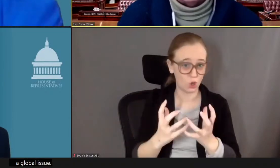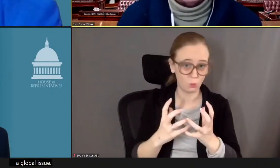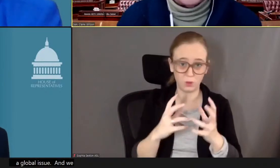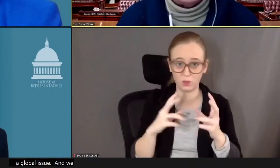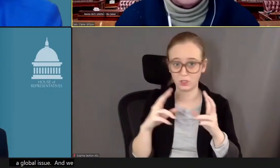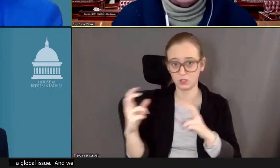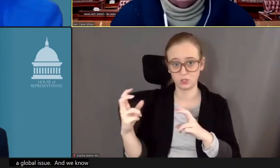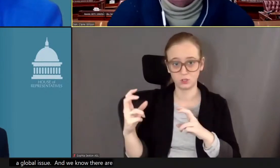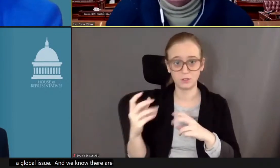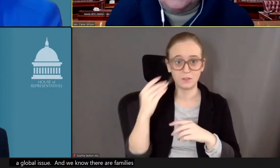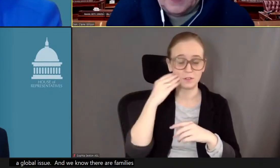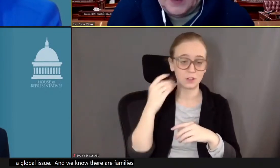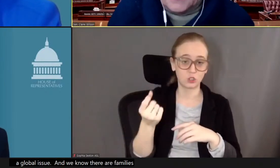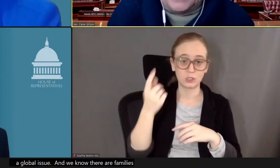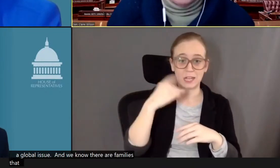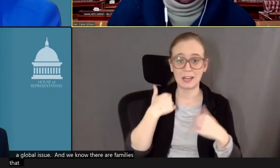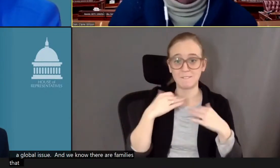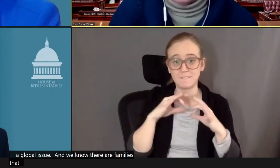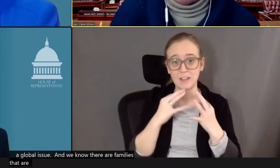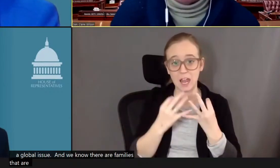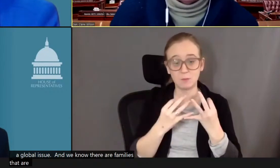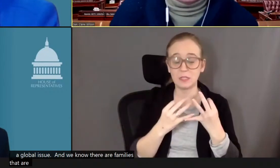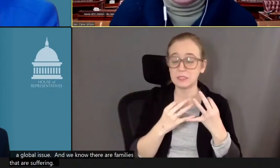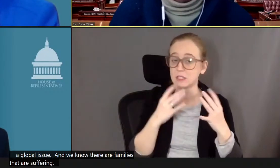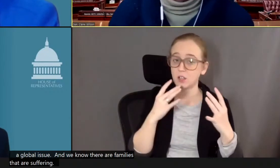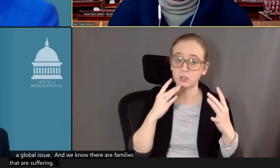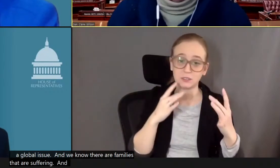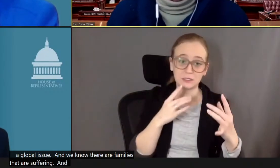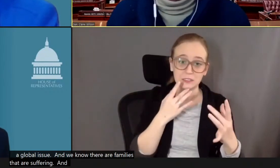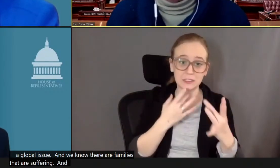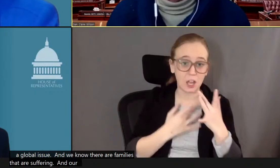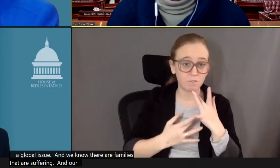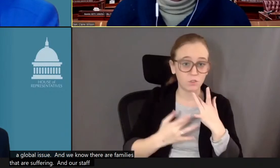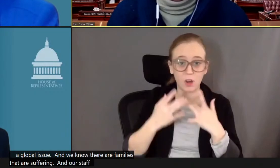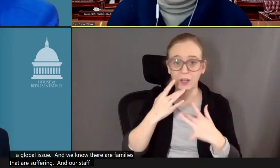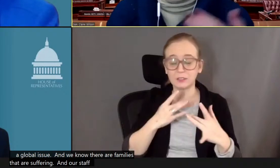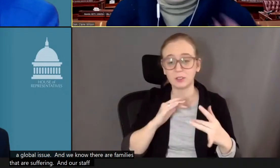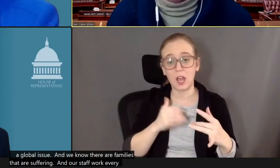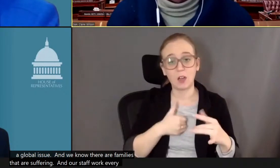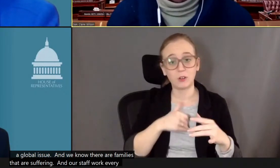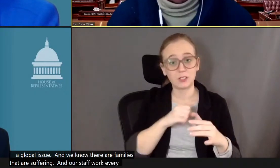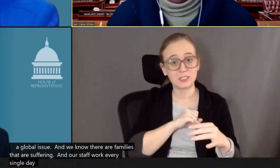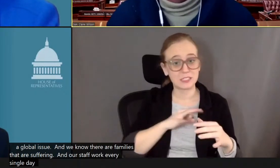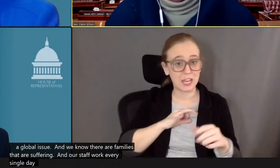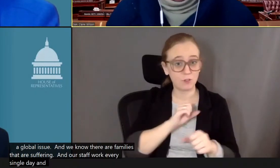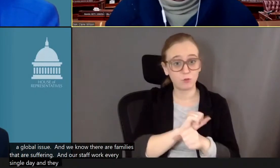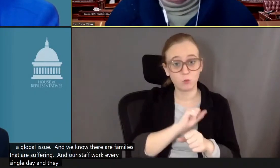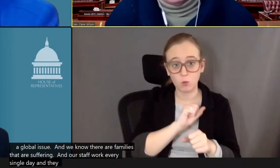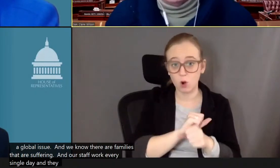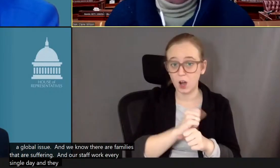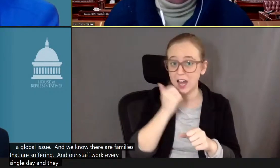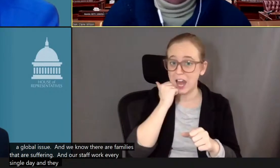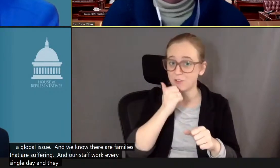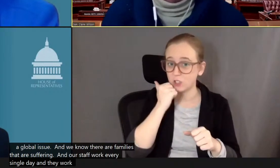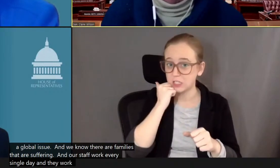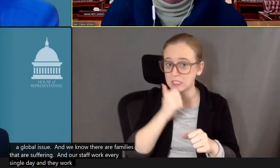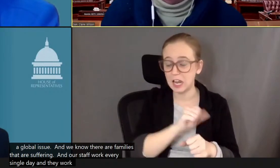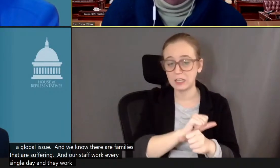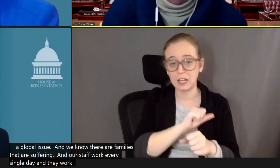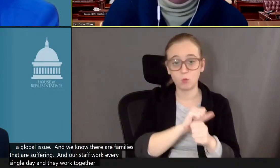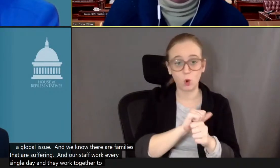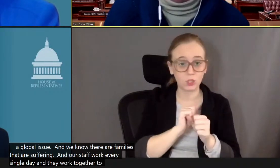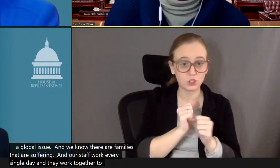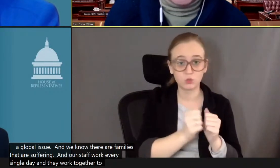families that are suffering. And our staff work every single day and they work together to help